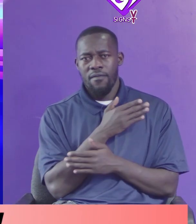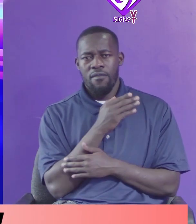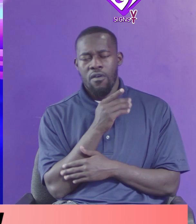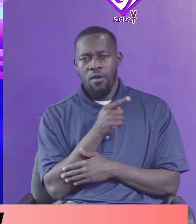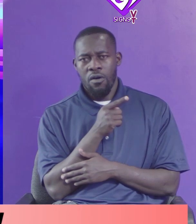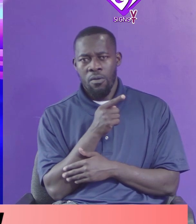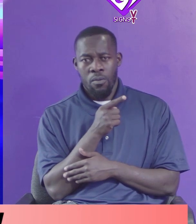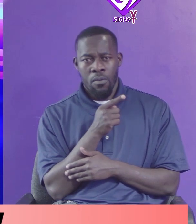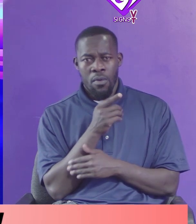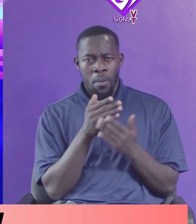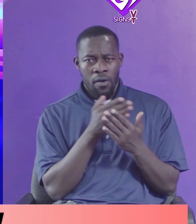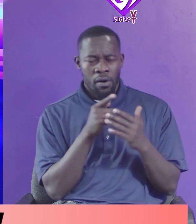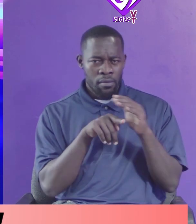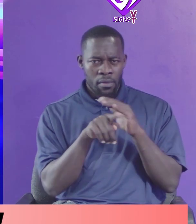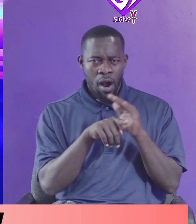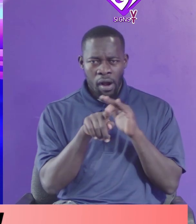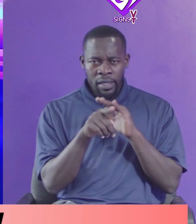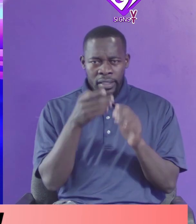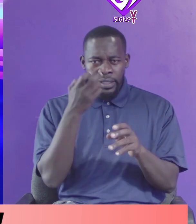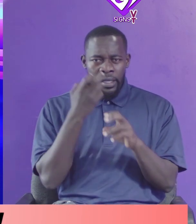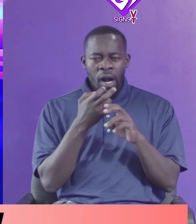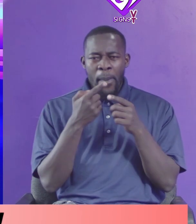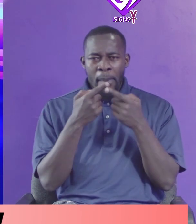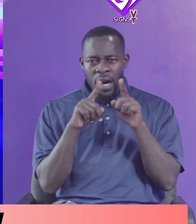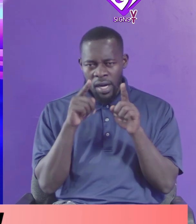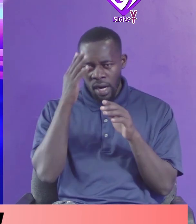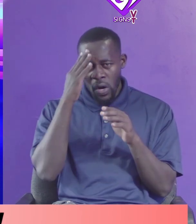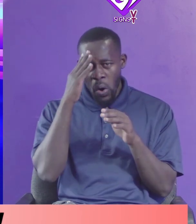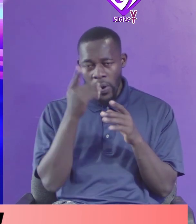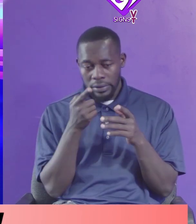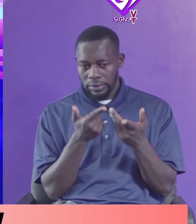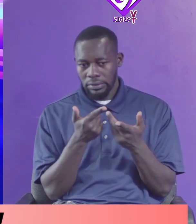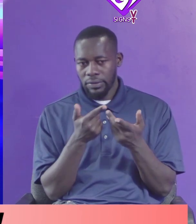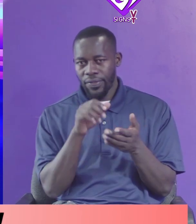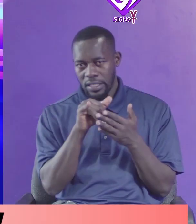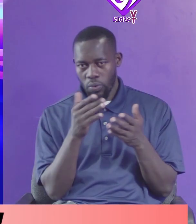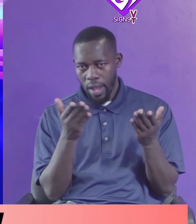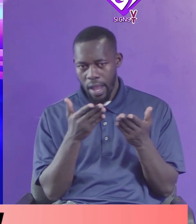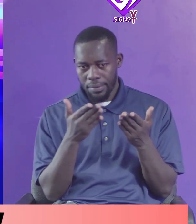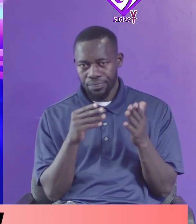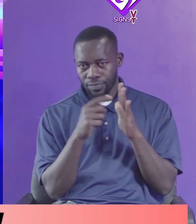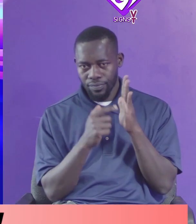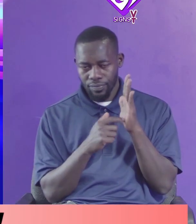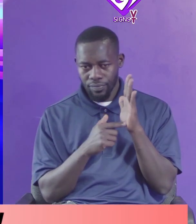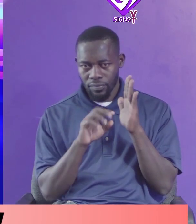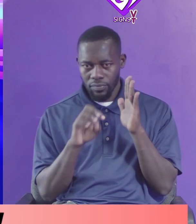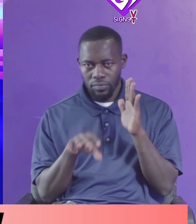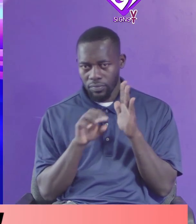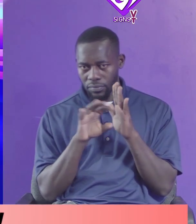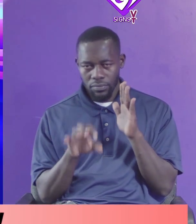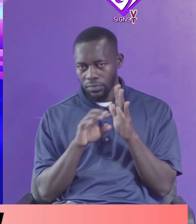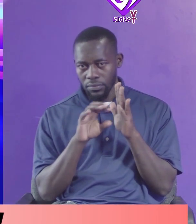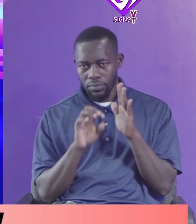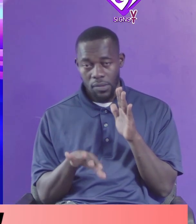which game that one was. Yeah. But I think it's in those particular games actually you drop points. Those are really critical points. So I think going into